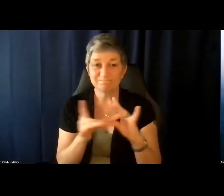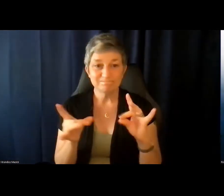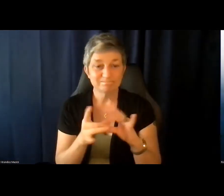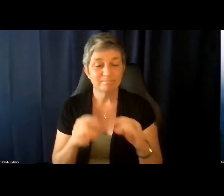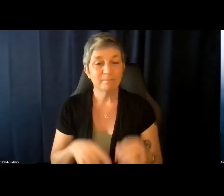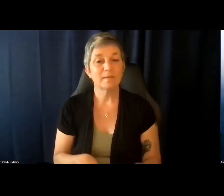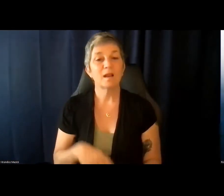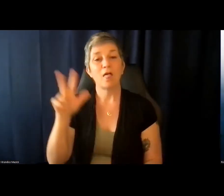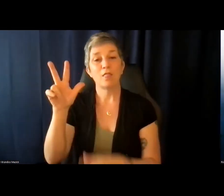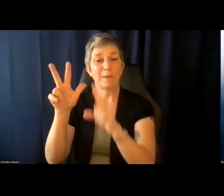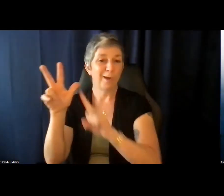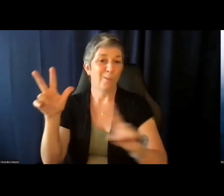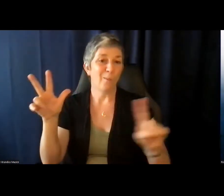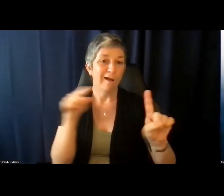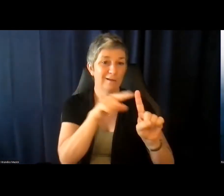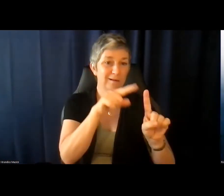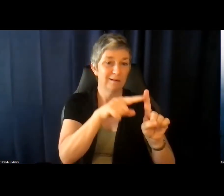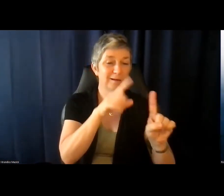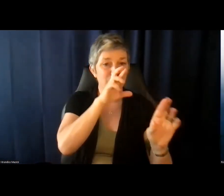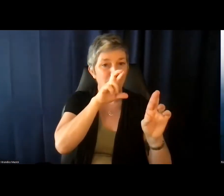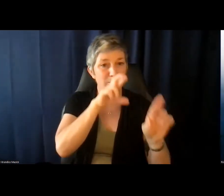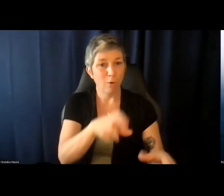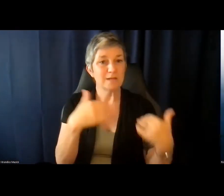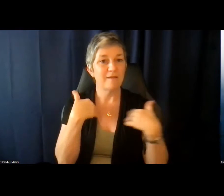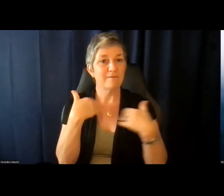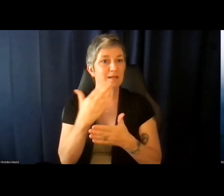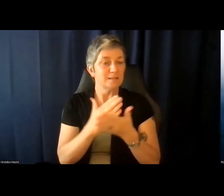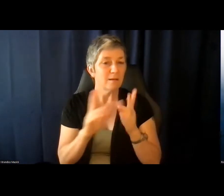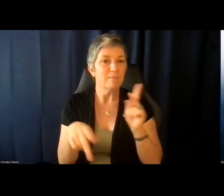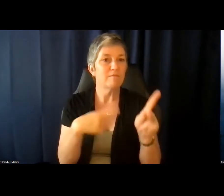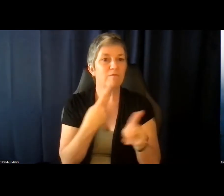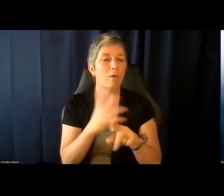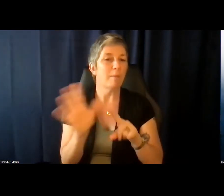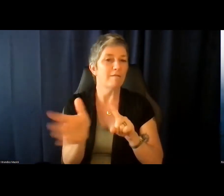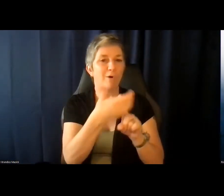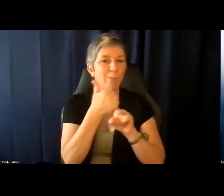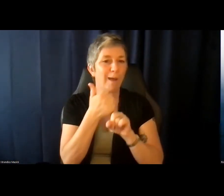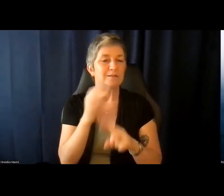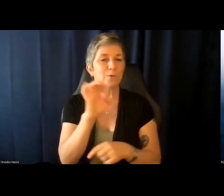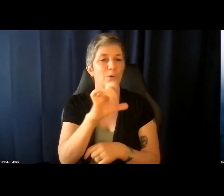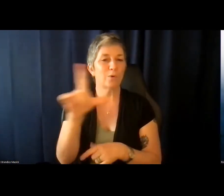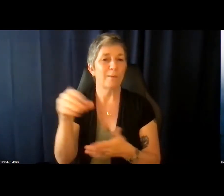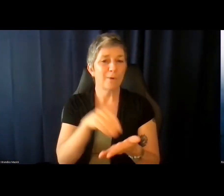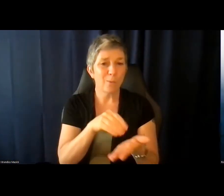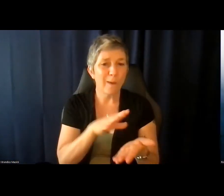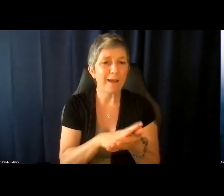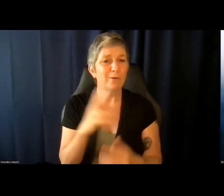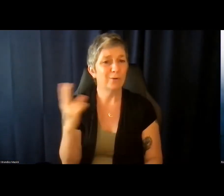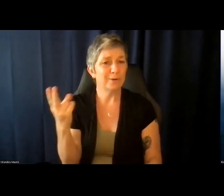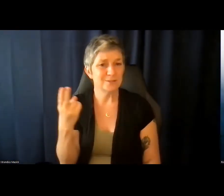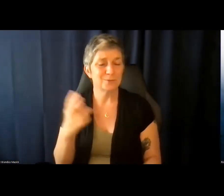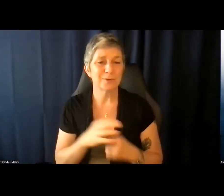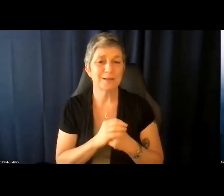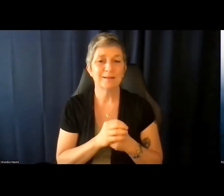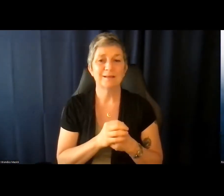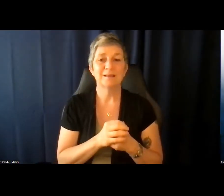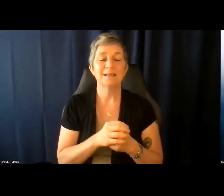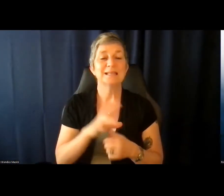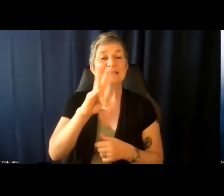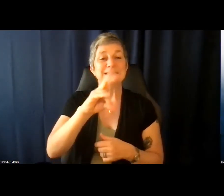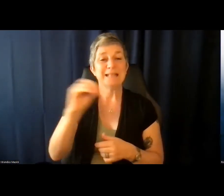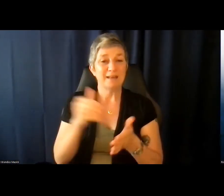three Americans reports having some form of arrest or criminal record or criminal history. 70 million